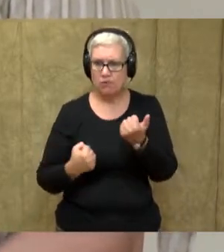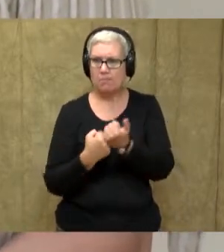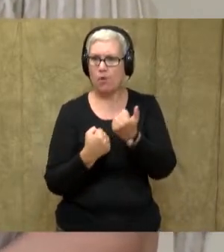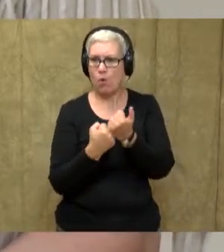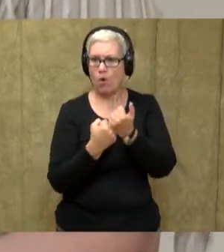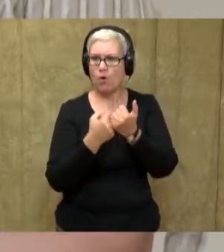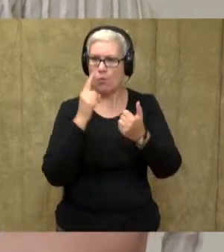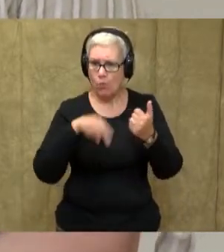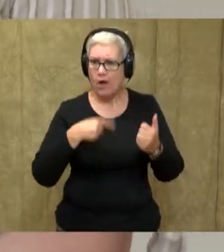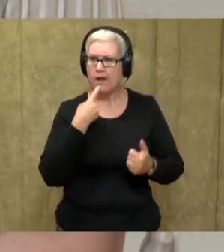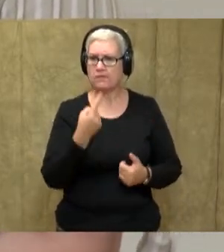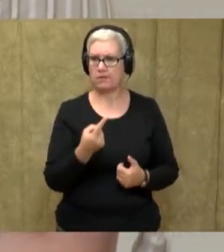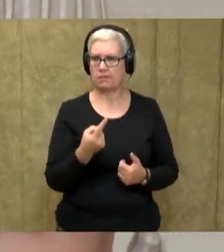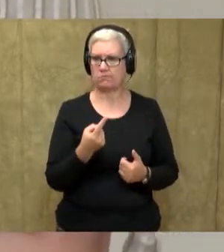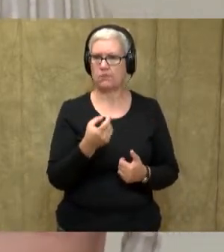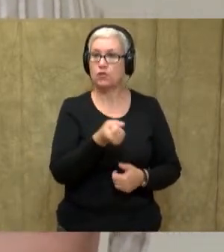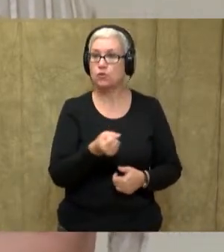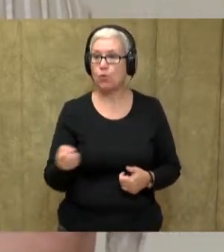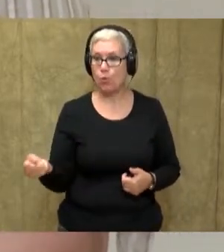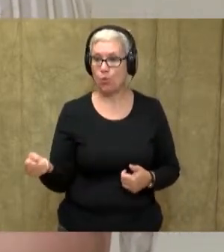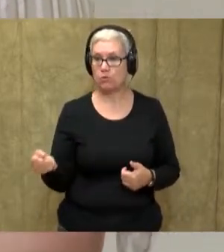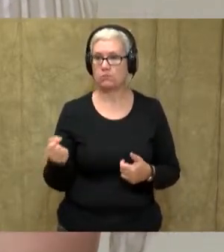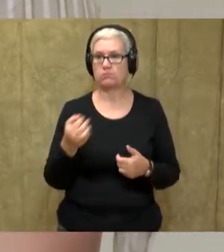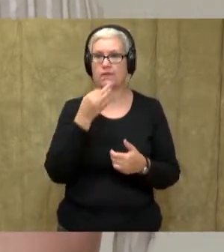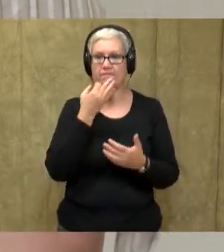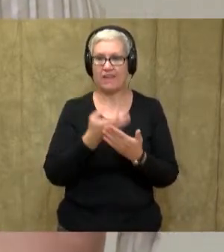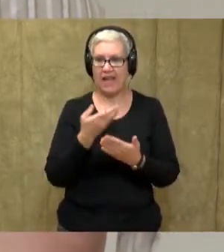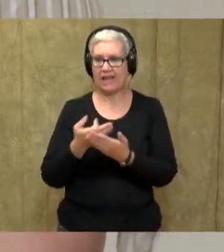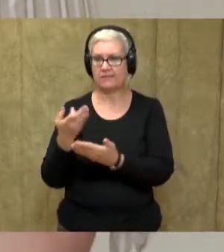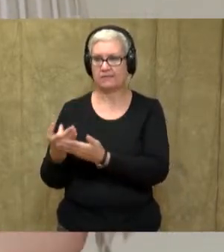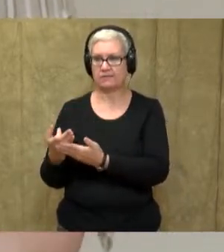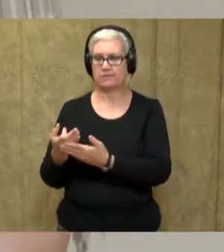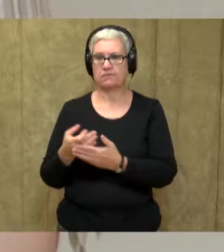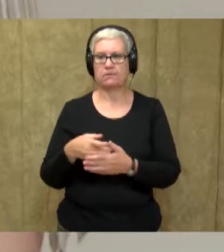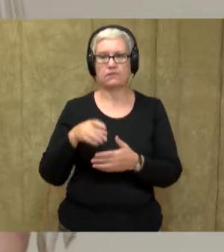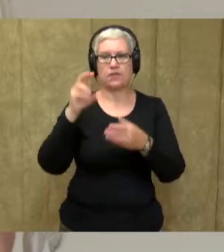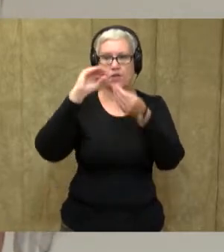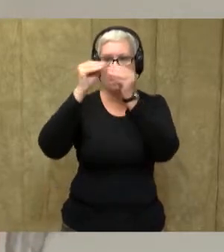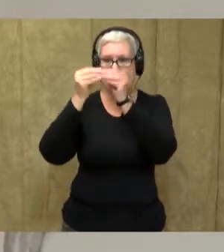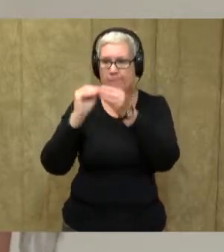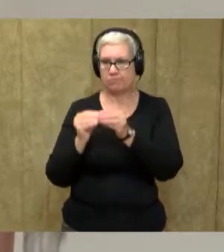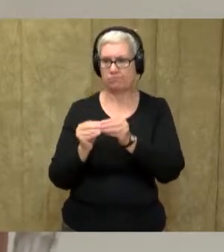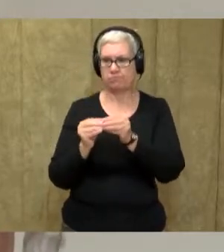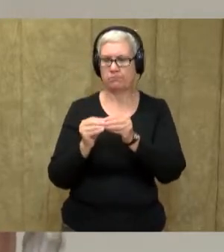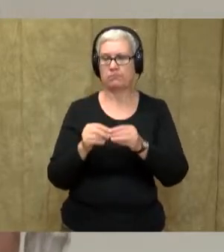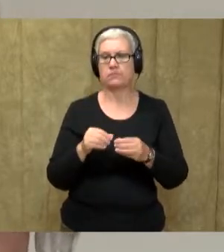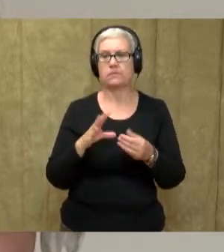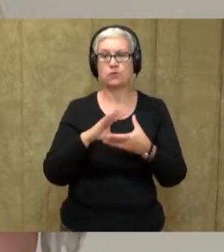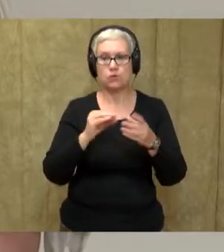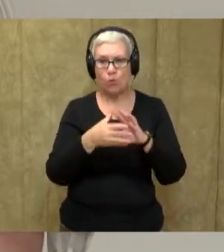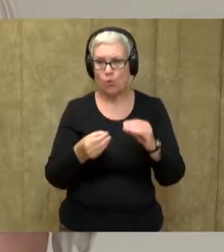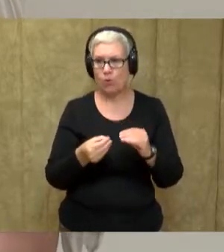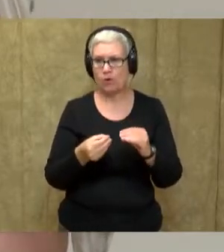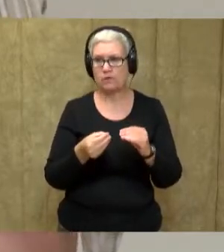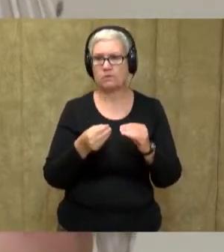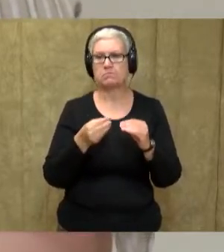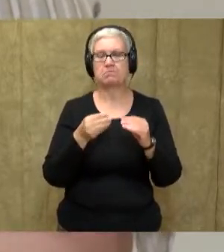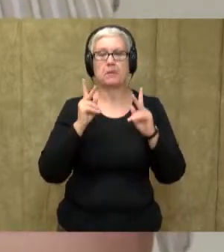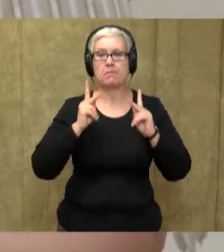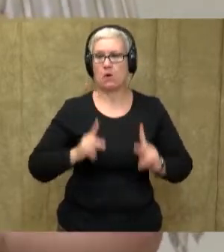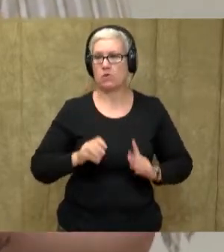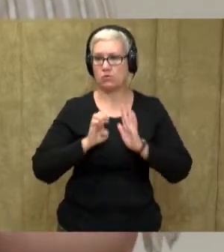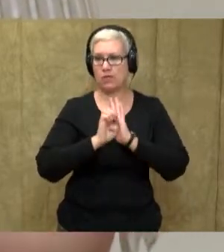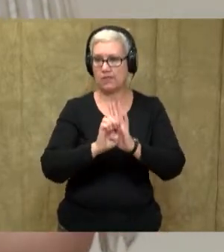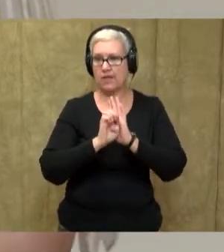up, using source information, facts, statistics, stories even, personal examples that